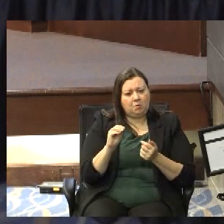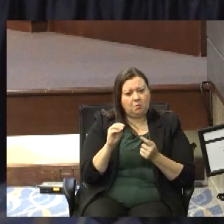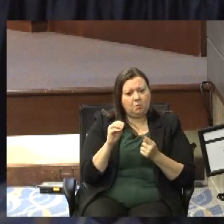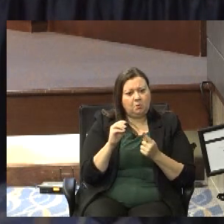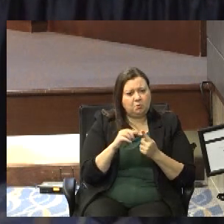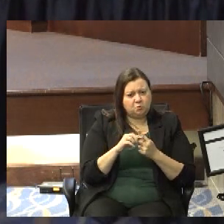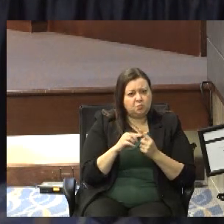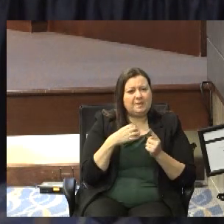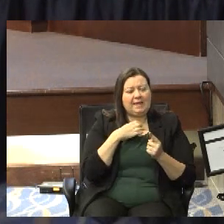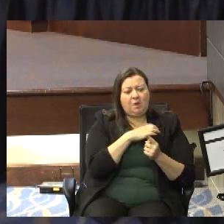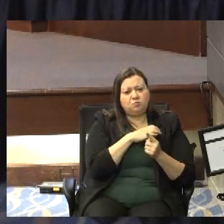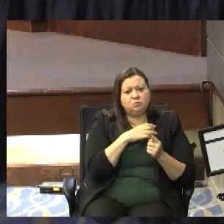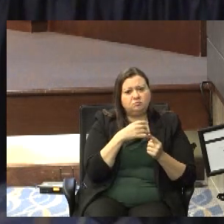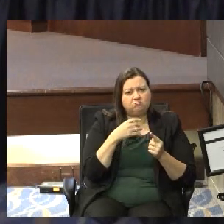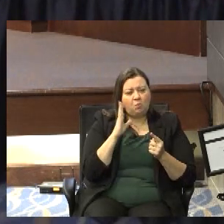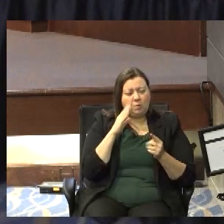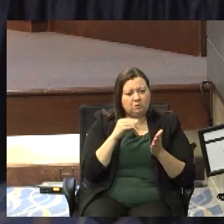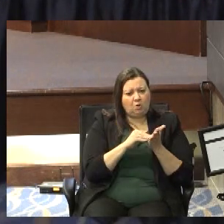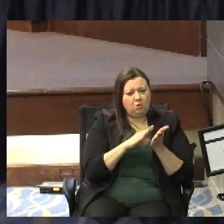over time.